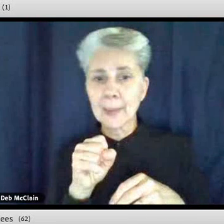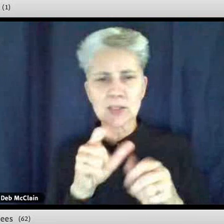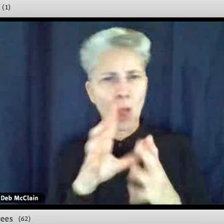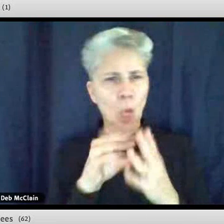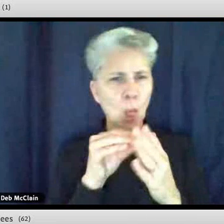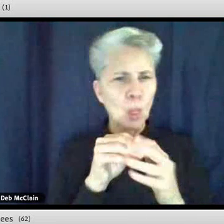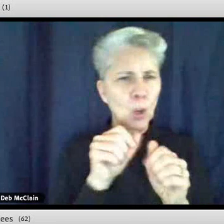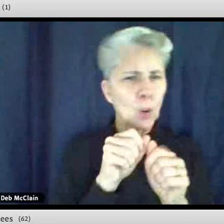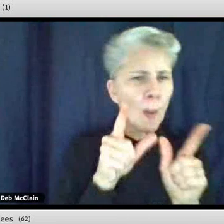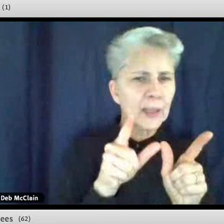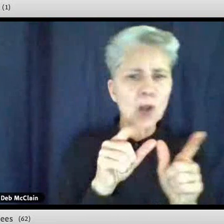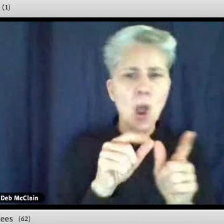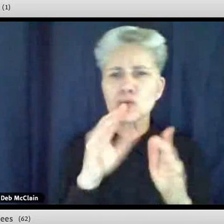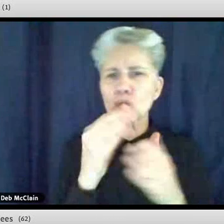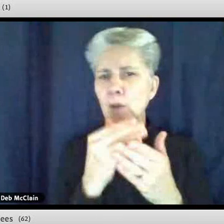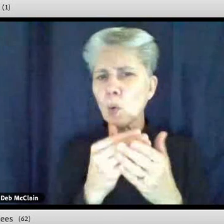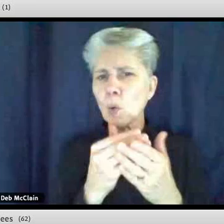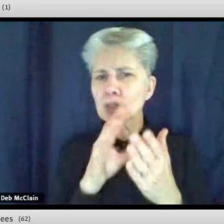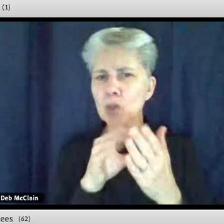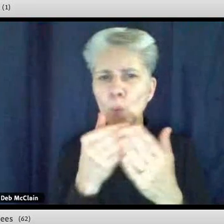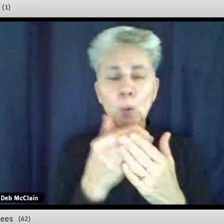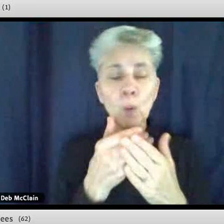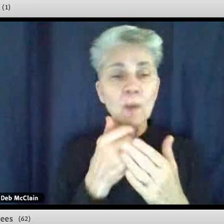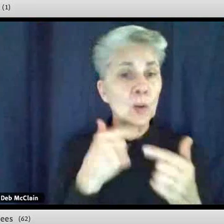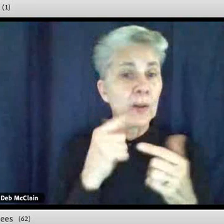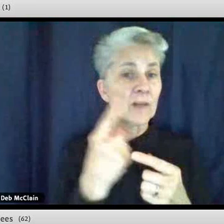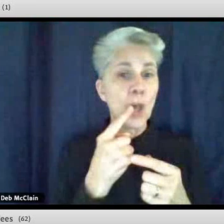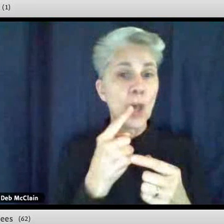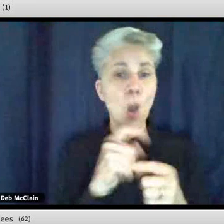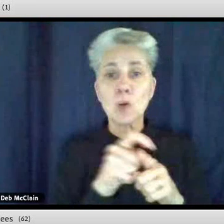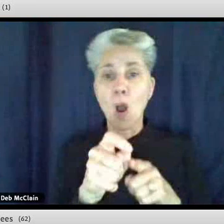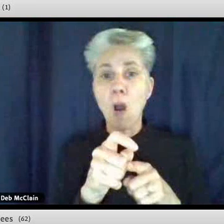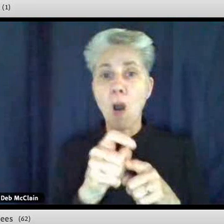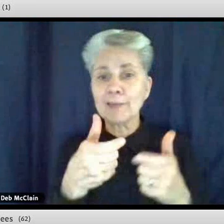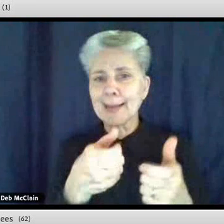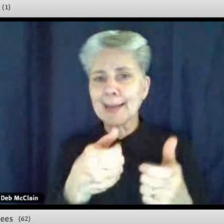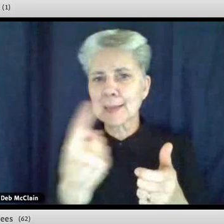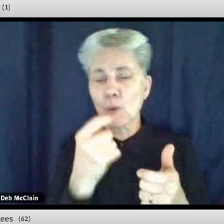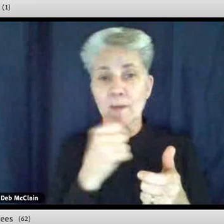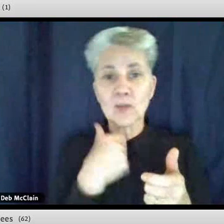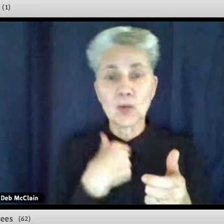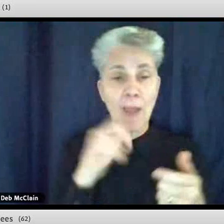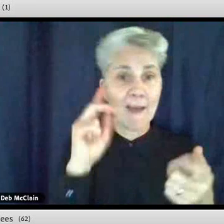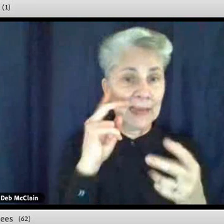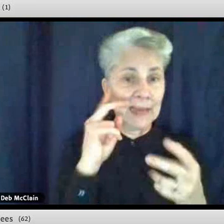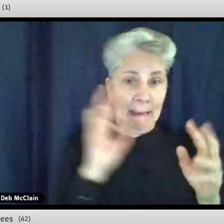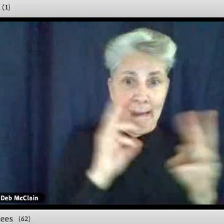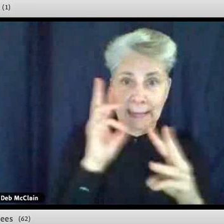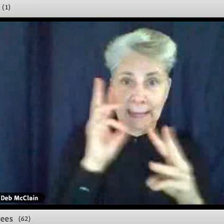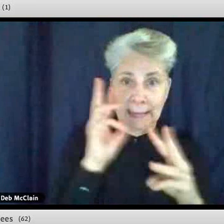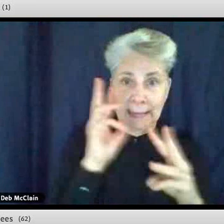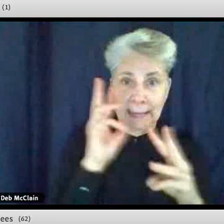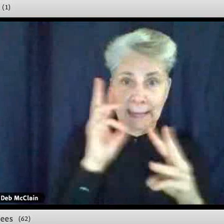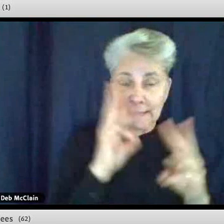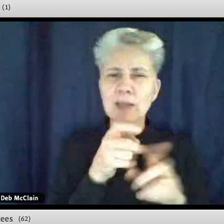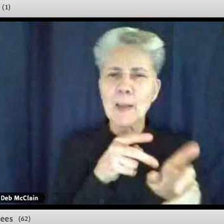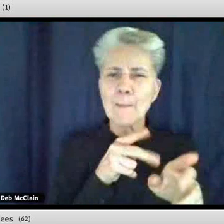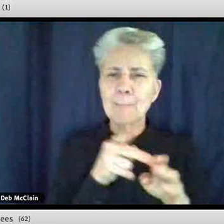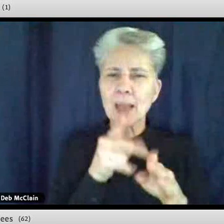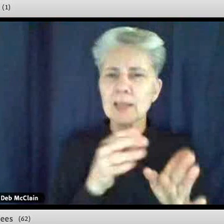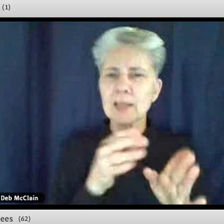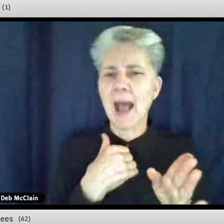Occupy your mind with hobbies. Go to all these webinars, learn something new, great courses. If you live alone, call or text